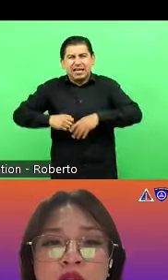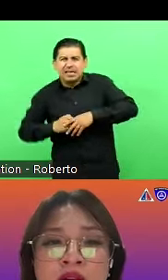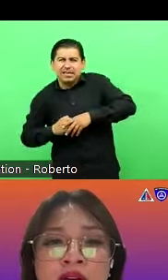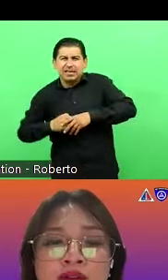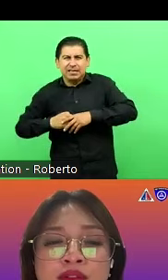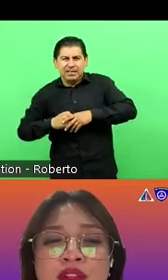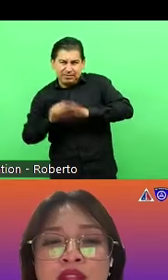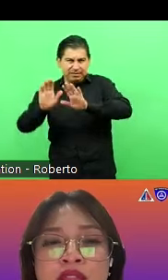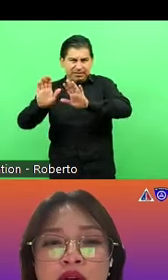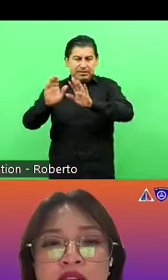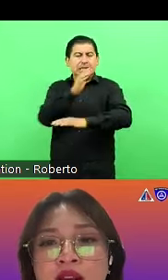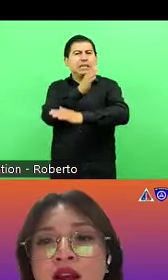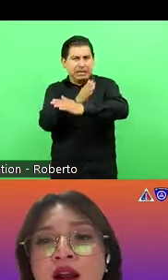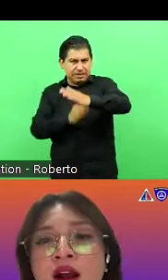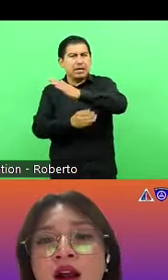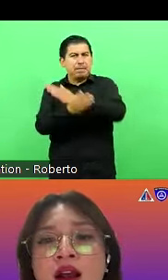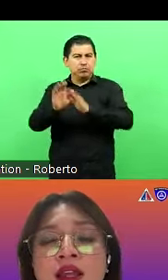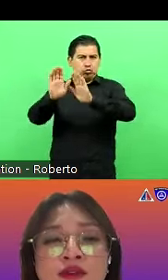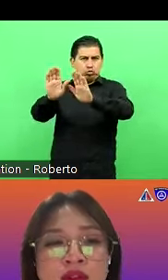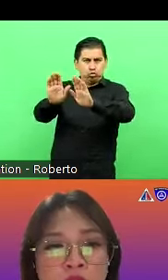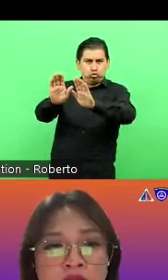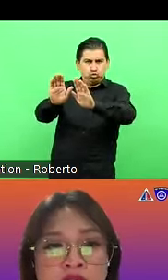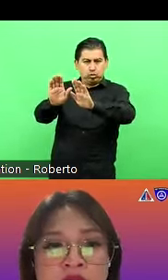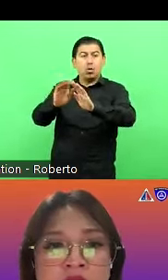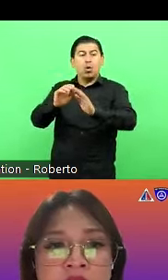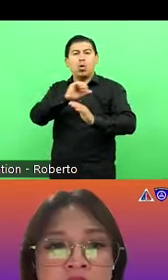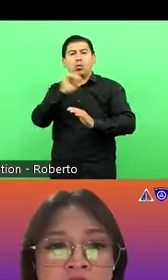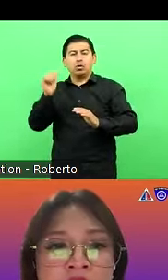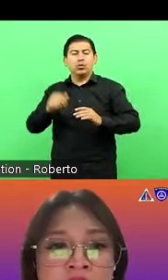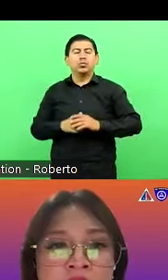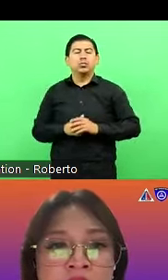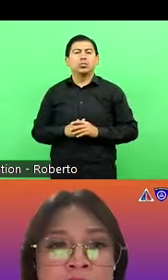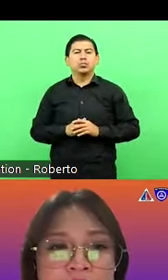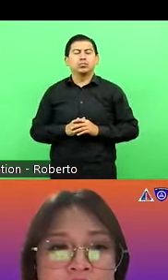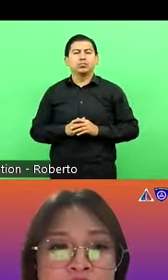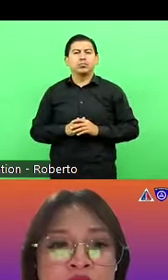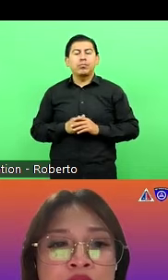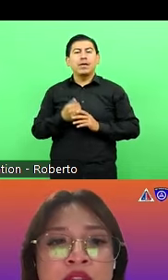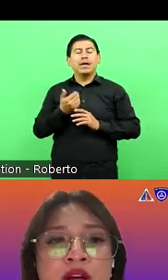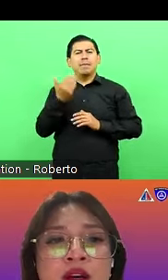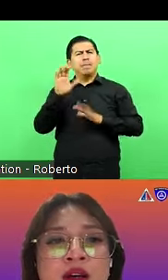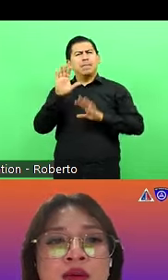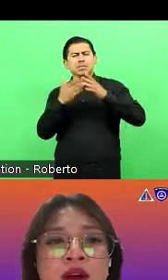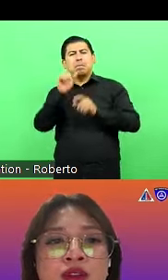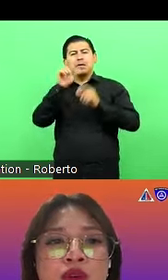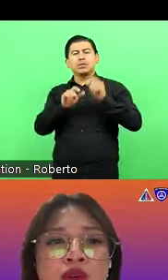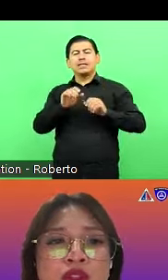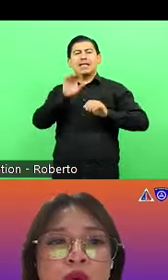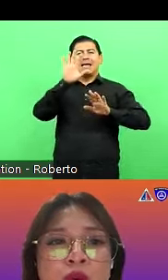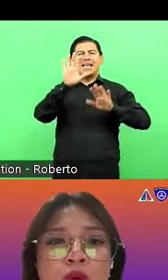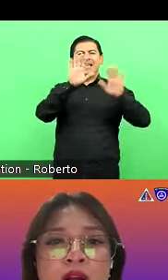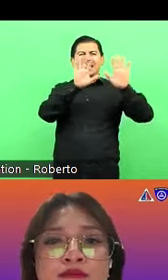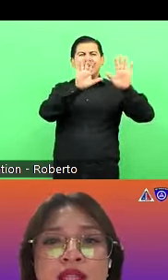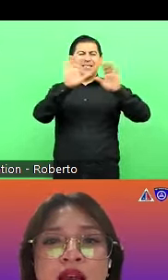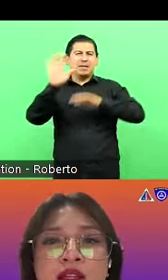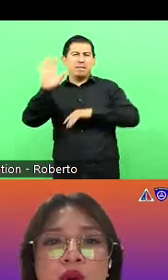to around 15,000 individuals. The third are those